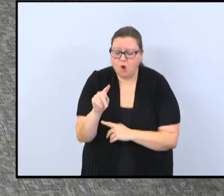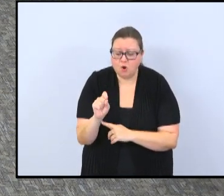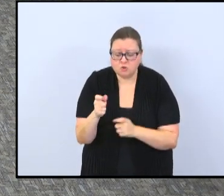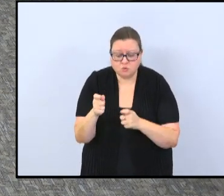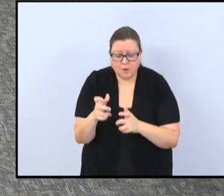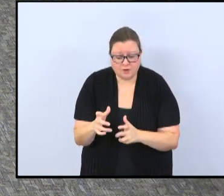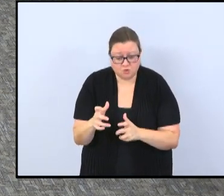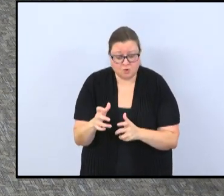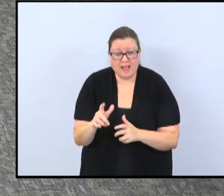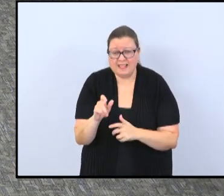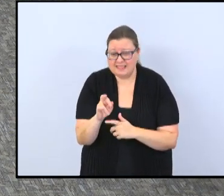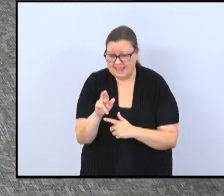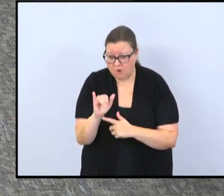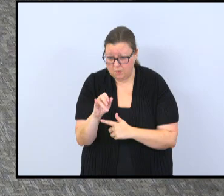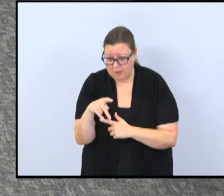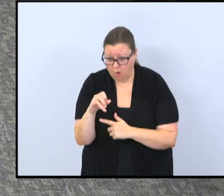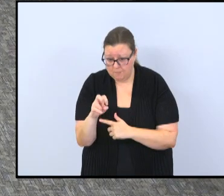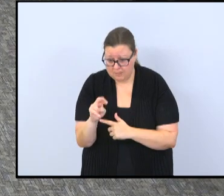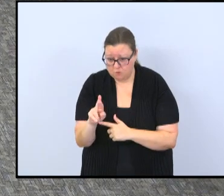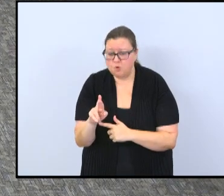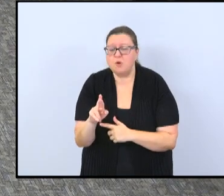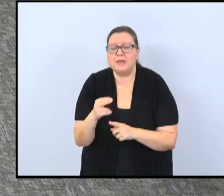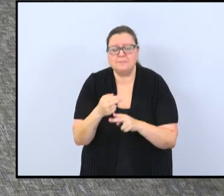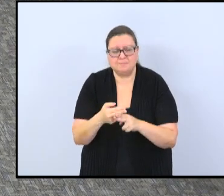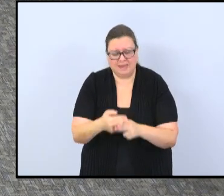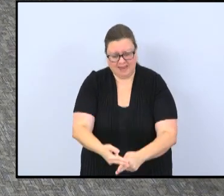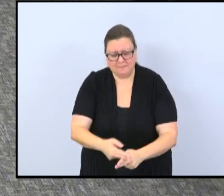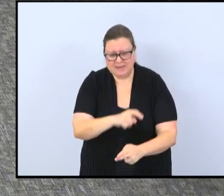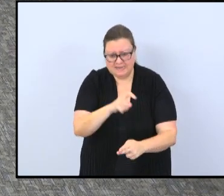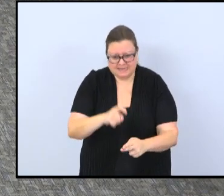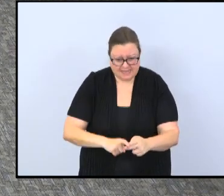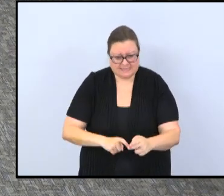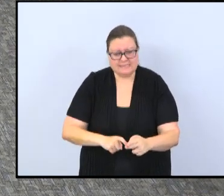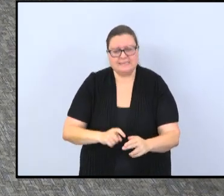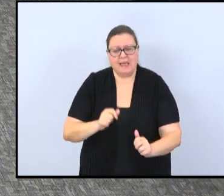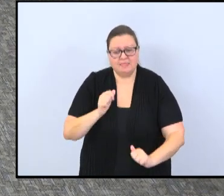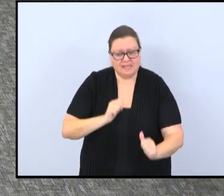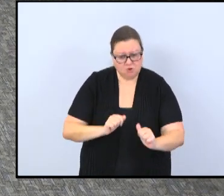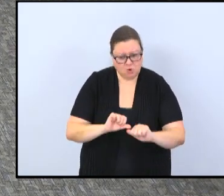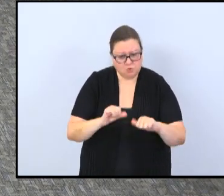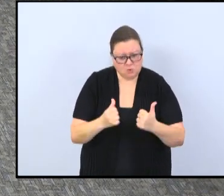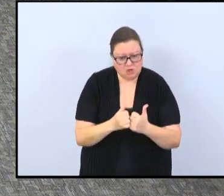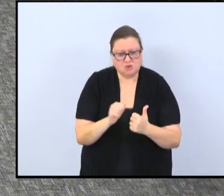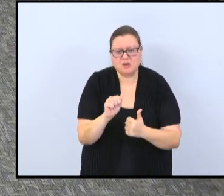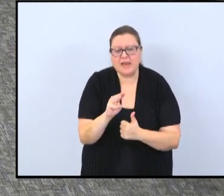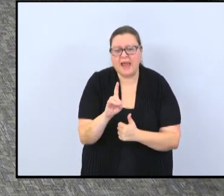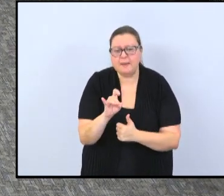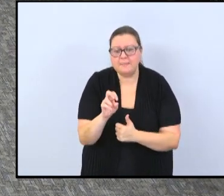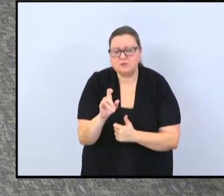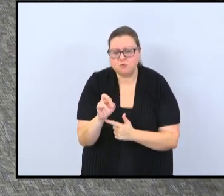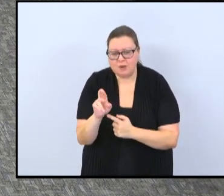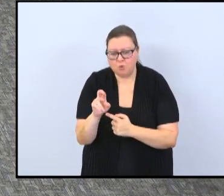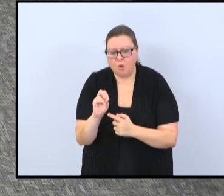the Texas Educational Theater Association Administrator of the Year.